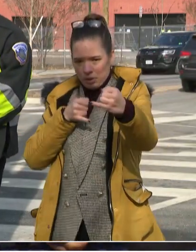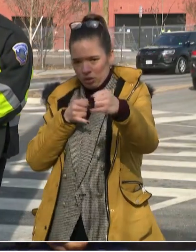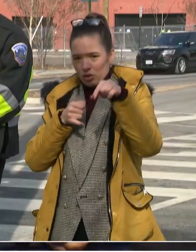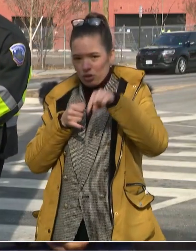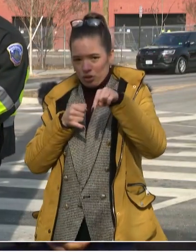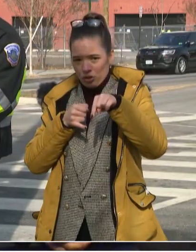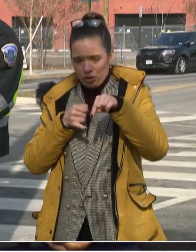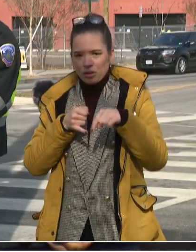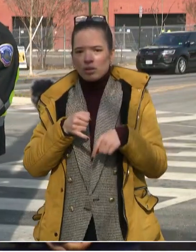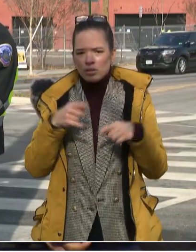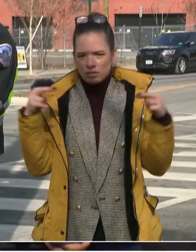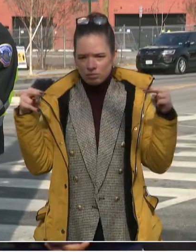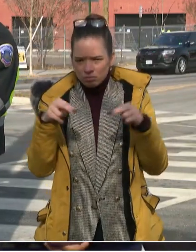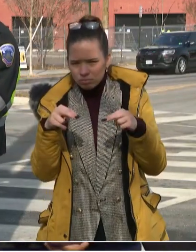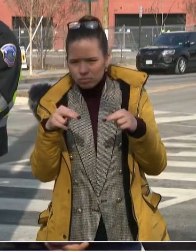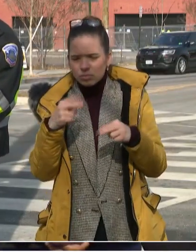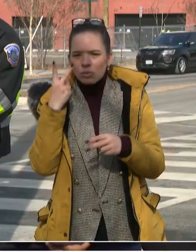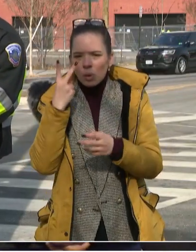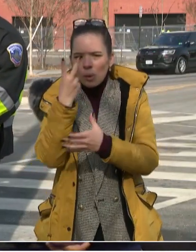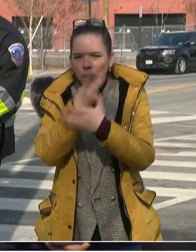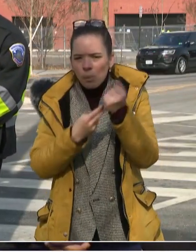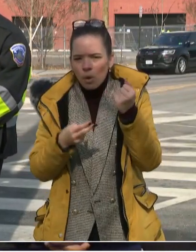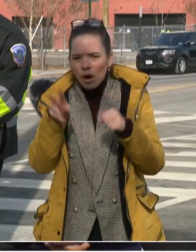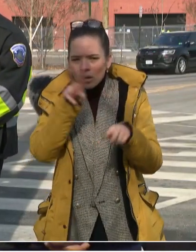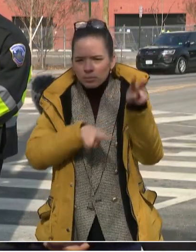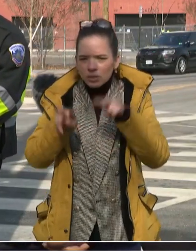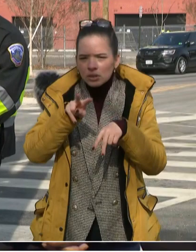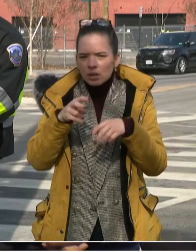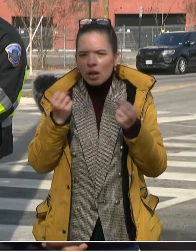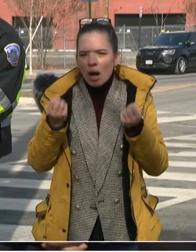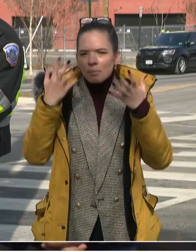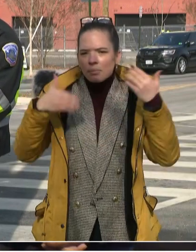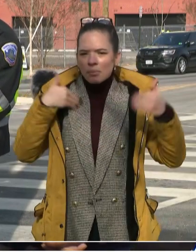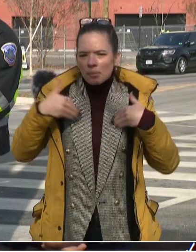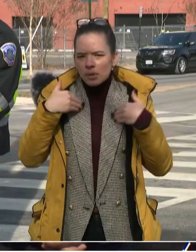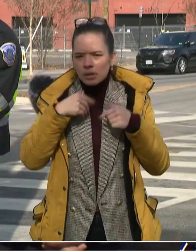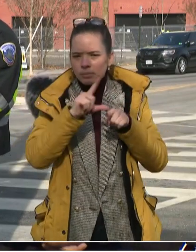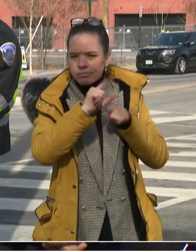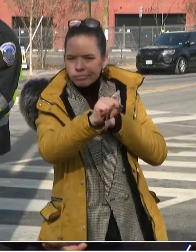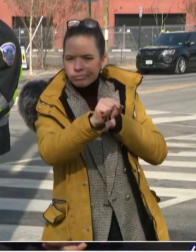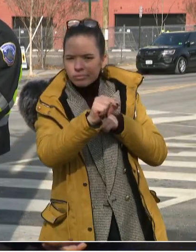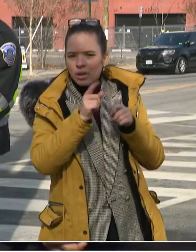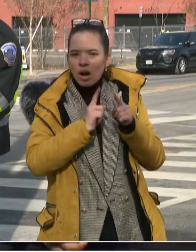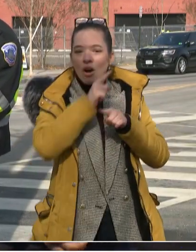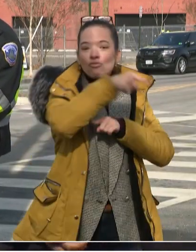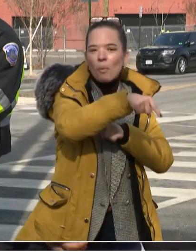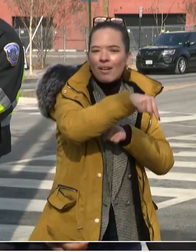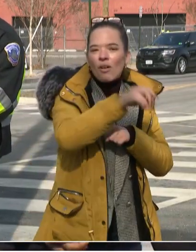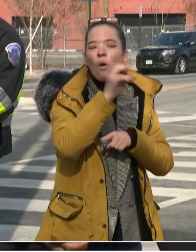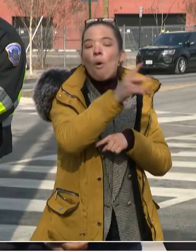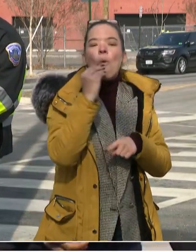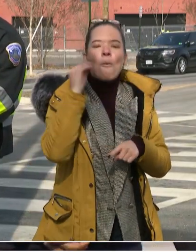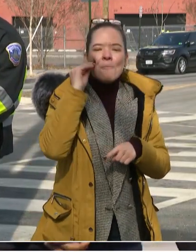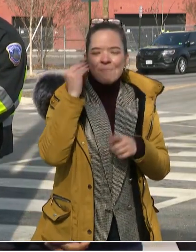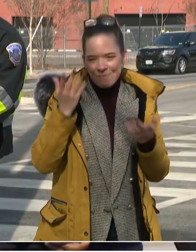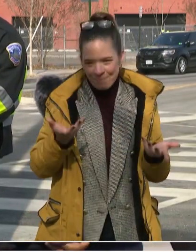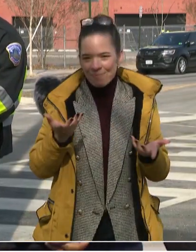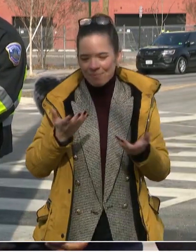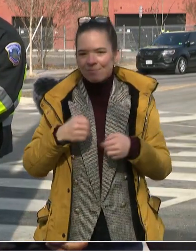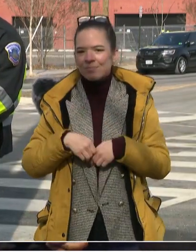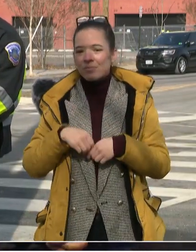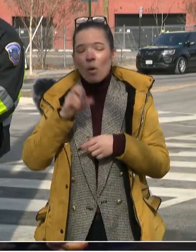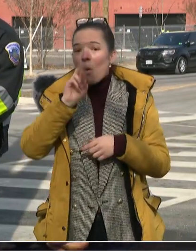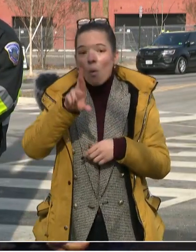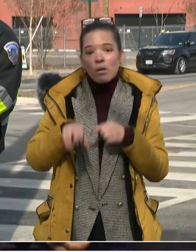what we see are young people committing crimes, and they head straight for the border. They head straight back to home base being in D.C. or home